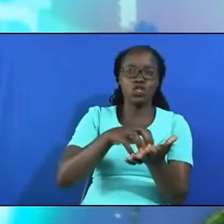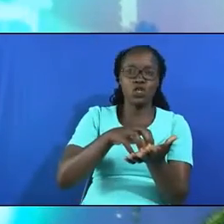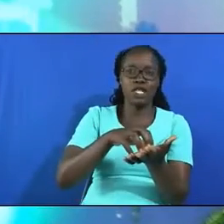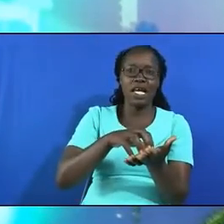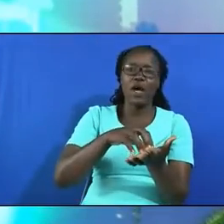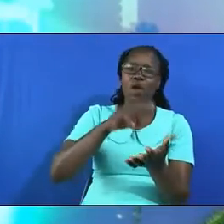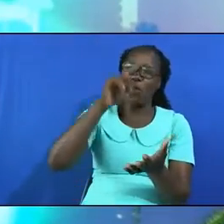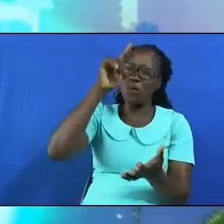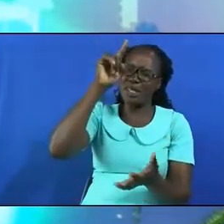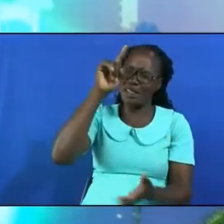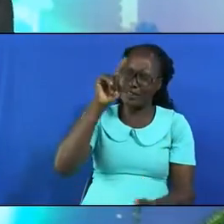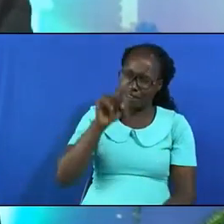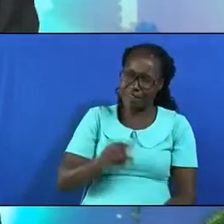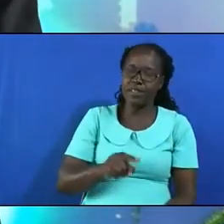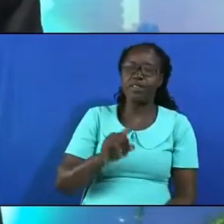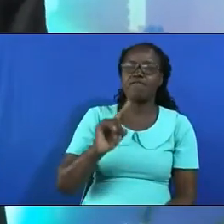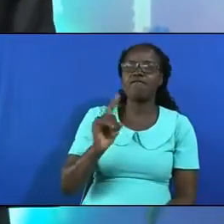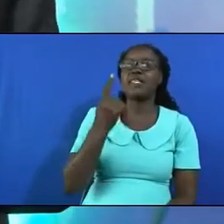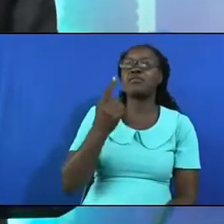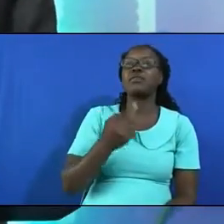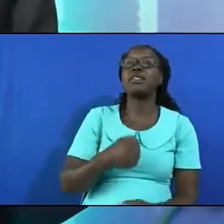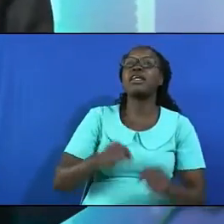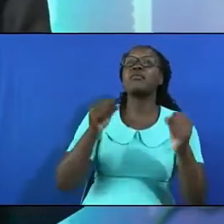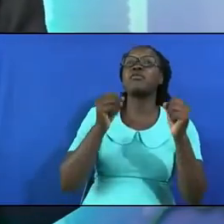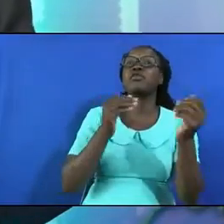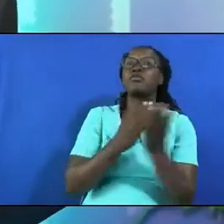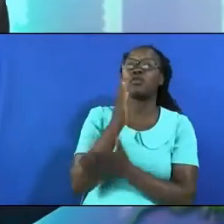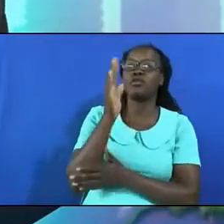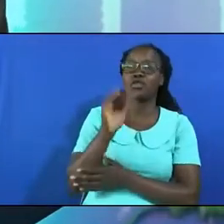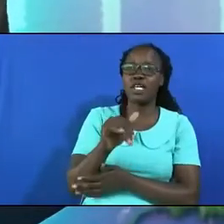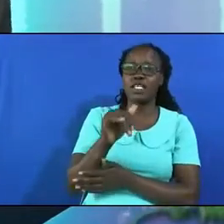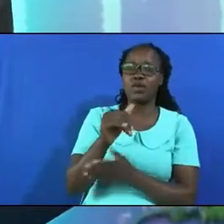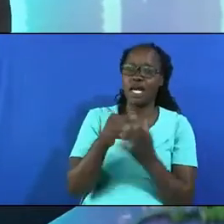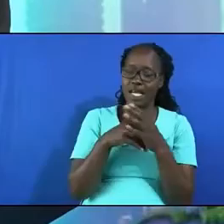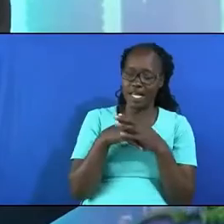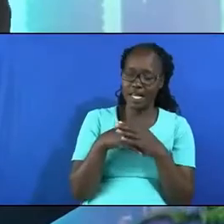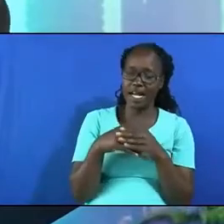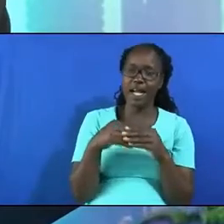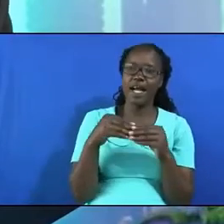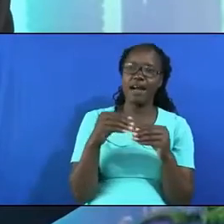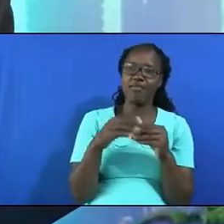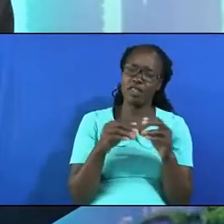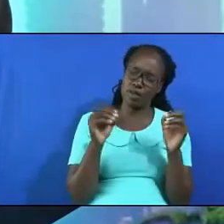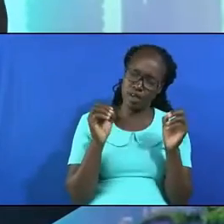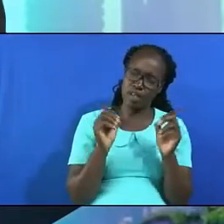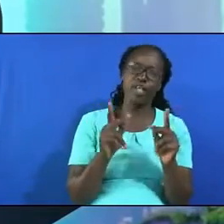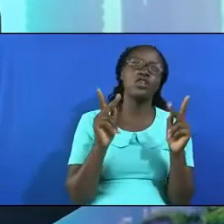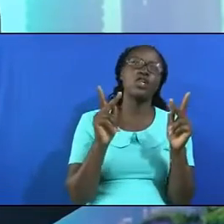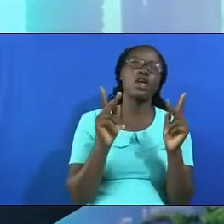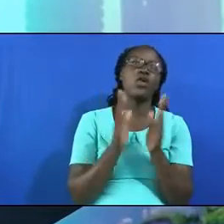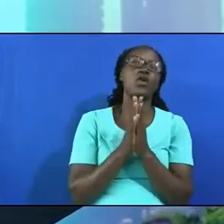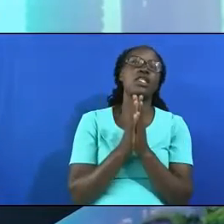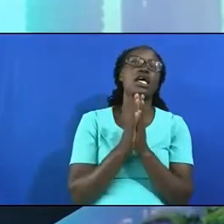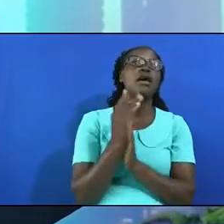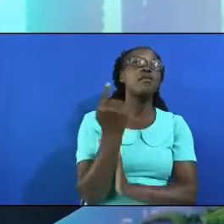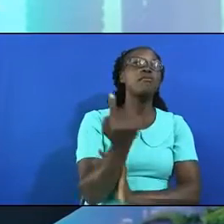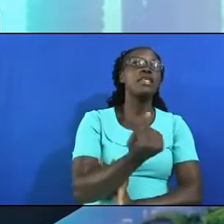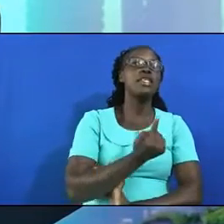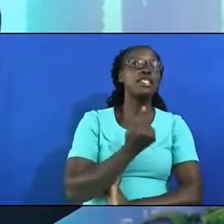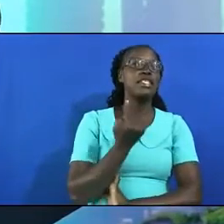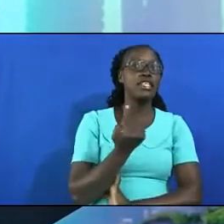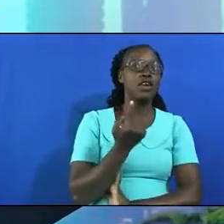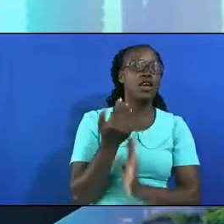we must first be able to prove that we are comfortable and okay with being